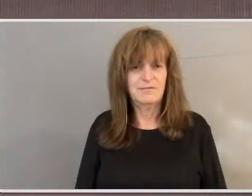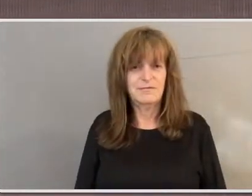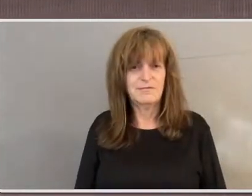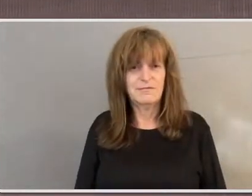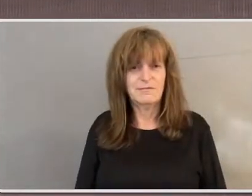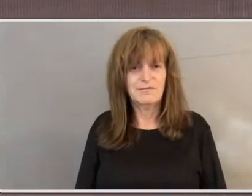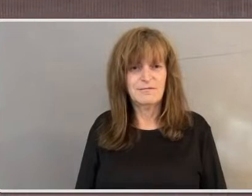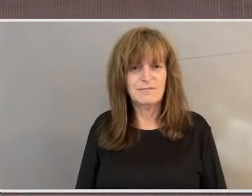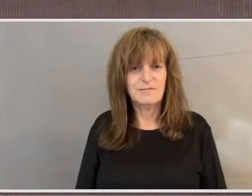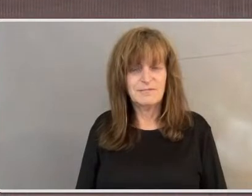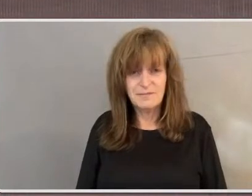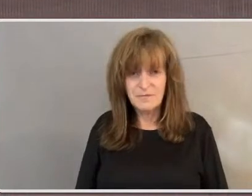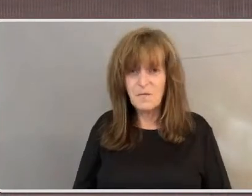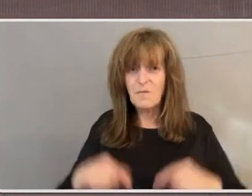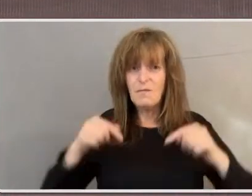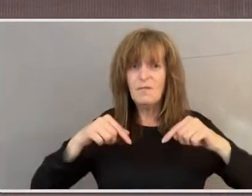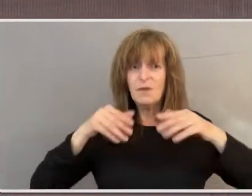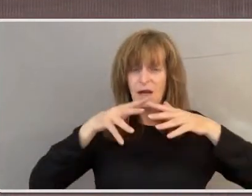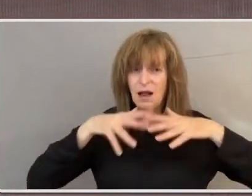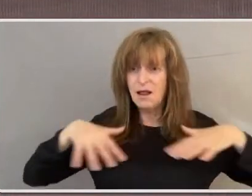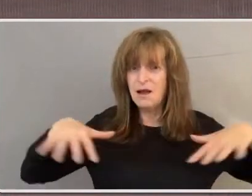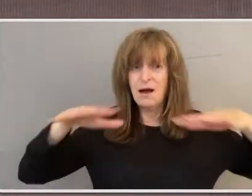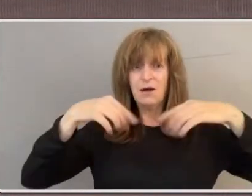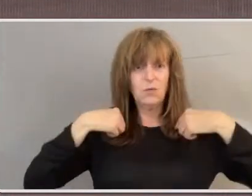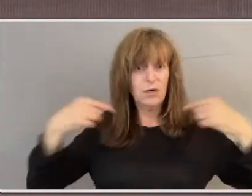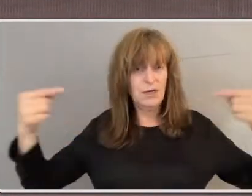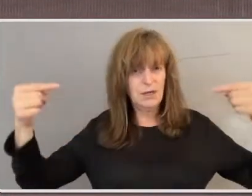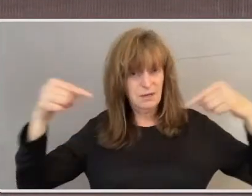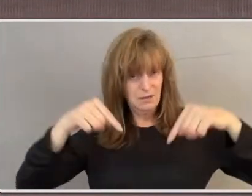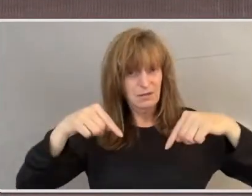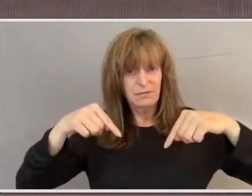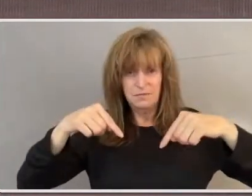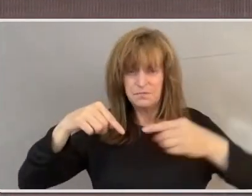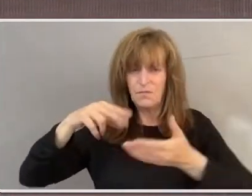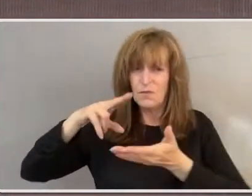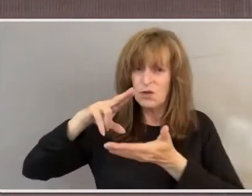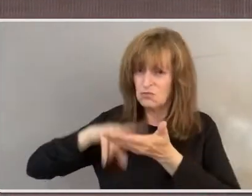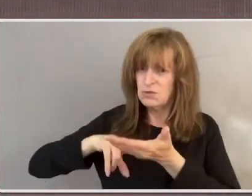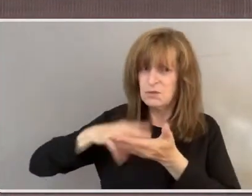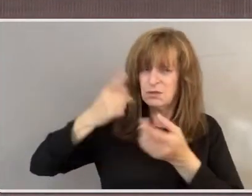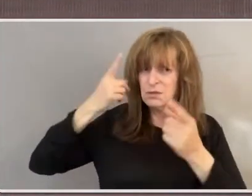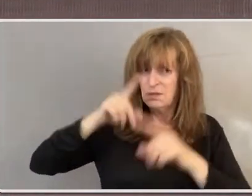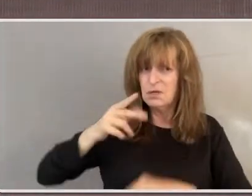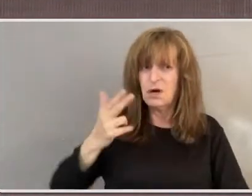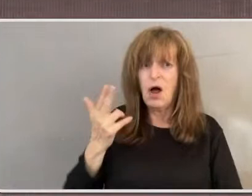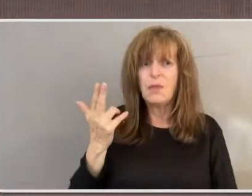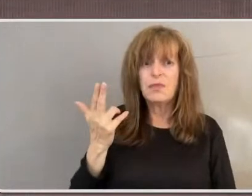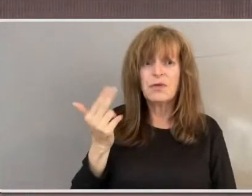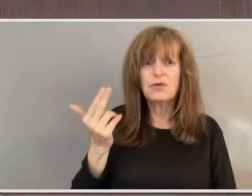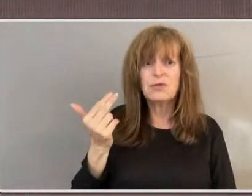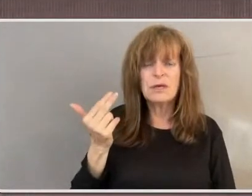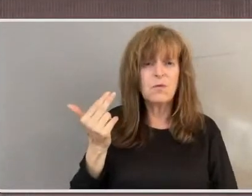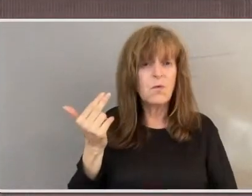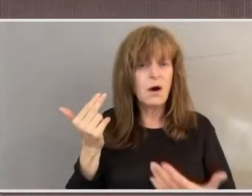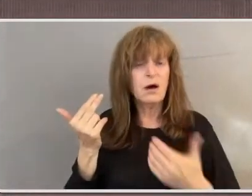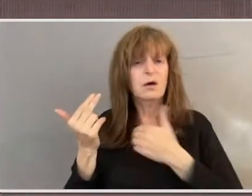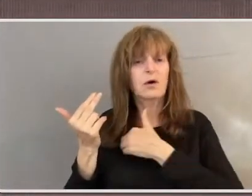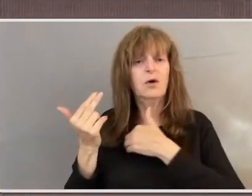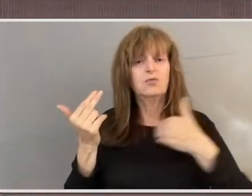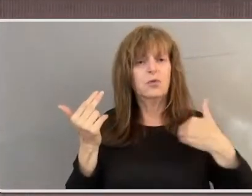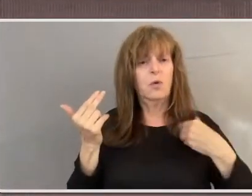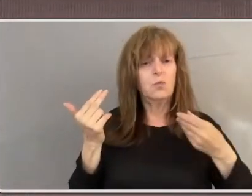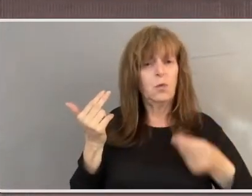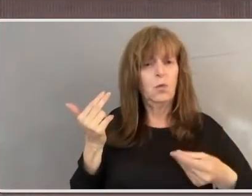by Treaty 13, the Toronto Purchase, have been stewarded from time immemorial by Indigenous